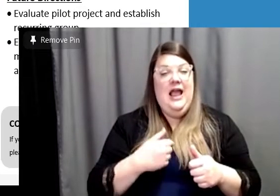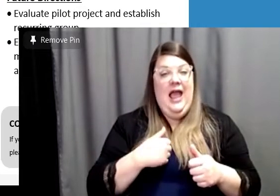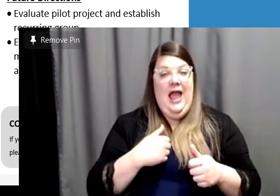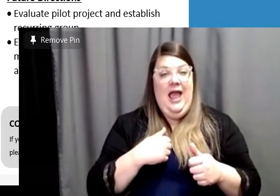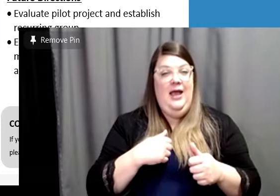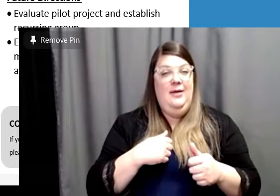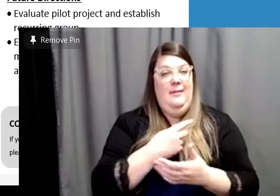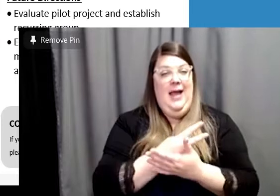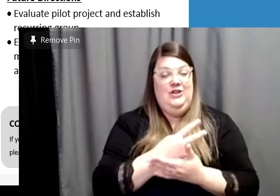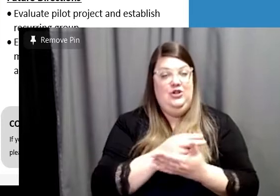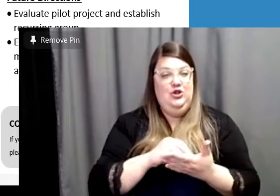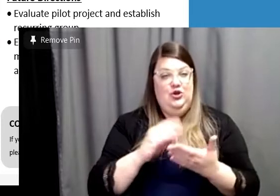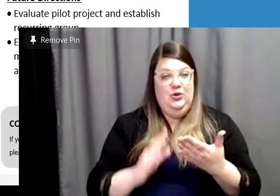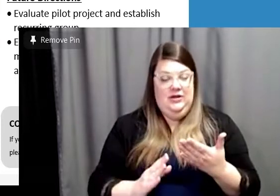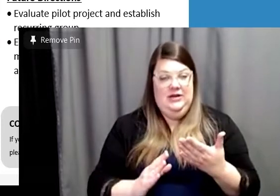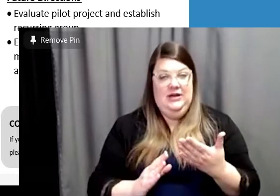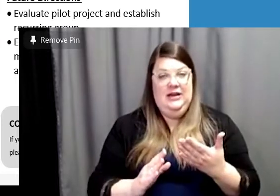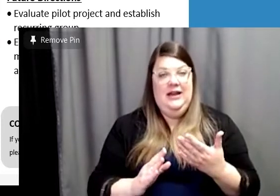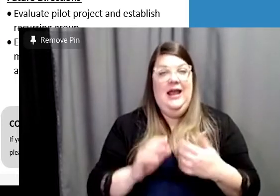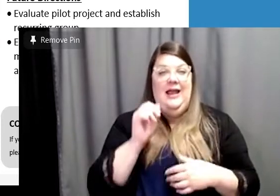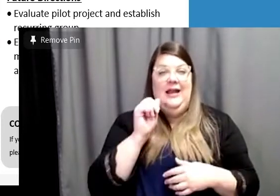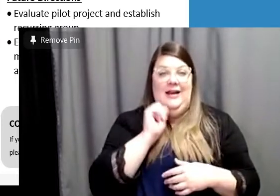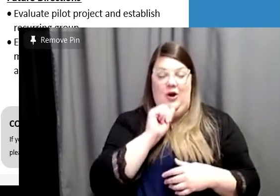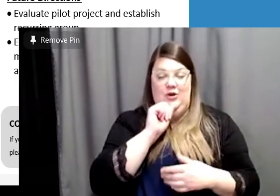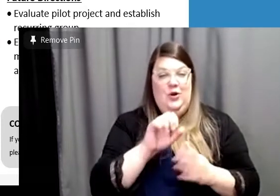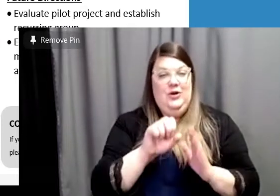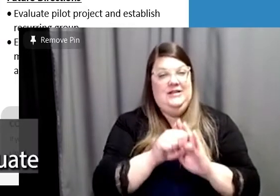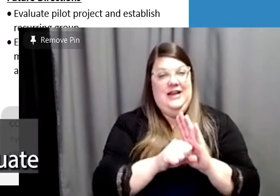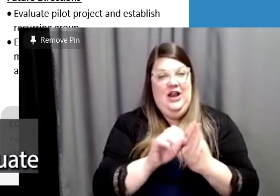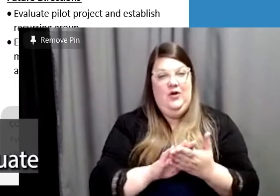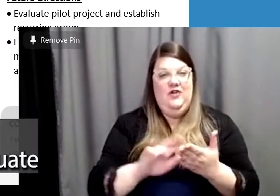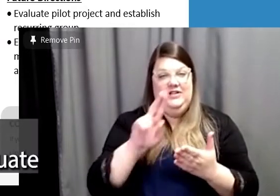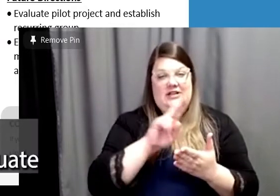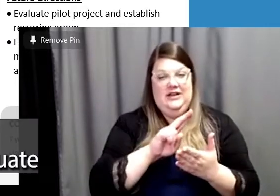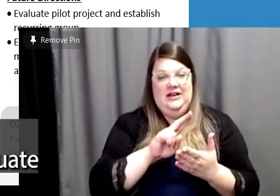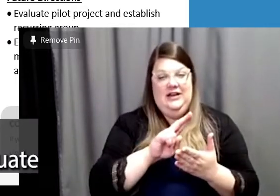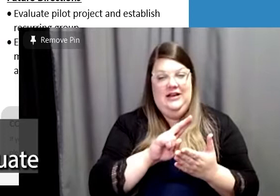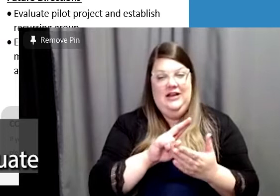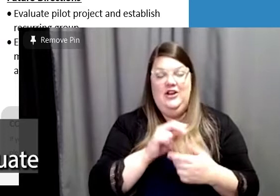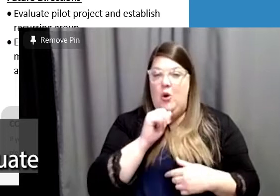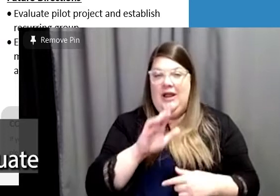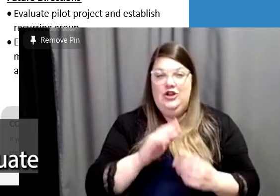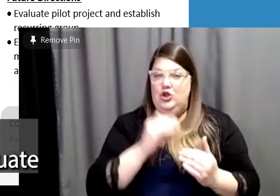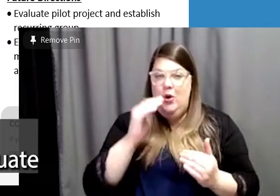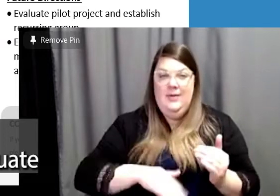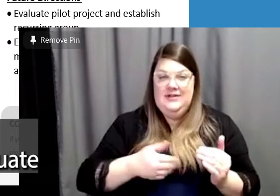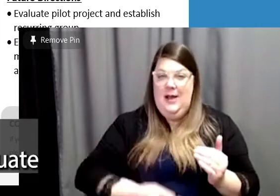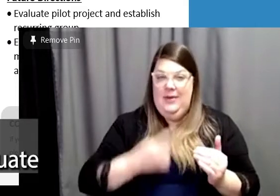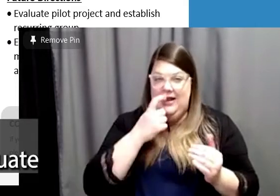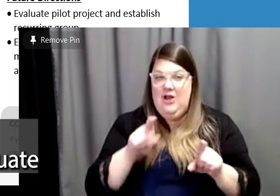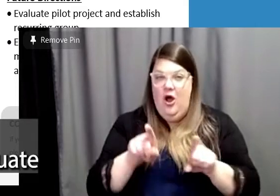master's student at Arizona State University. Don't get too upset because I also have